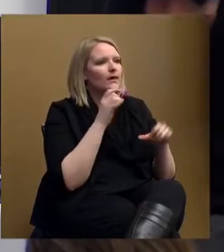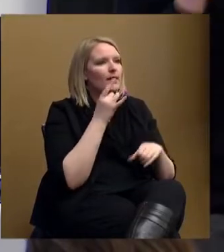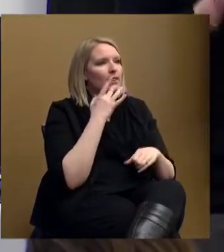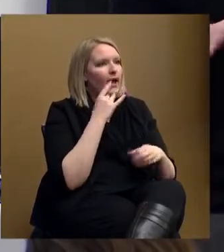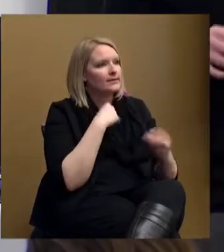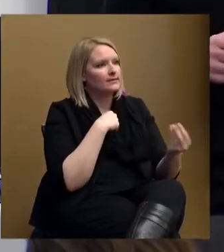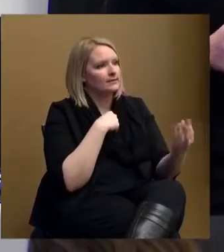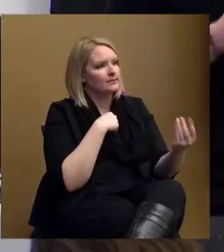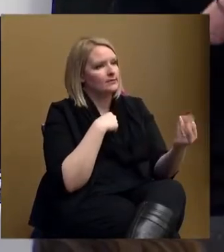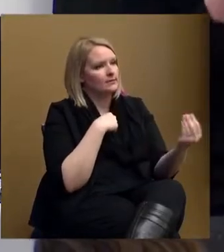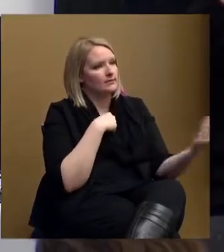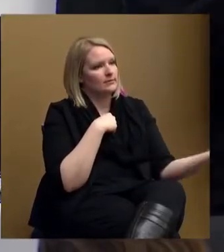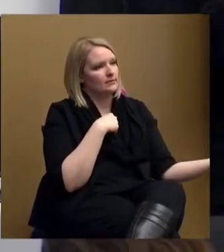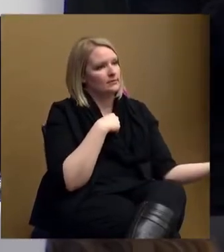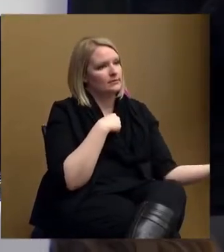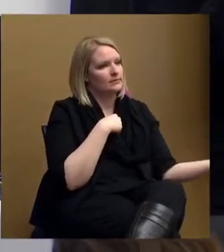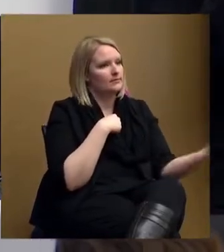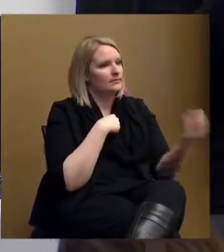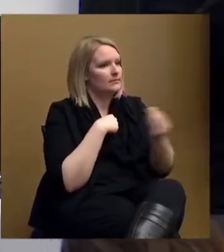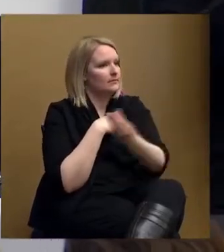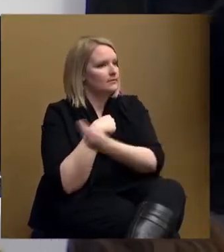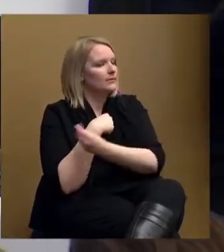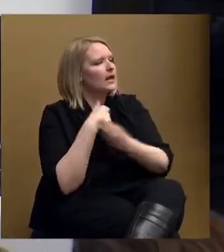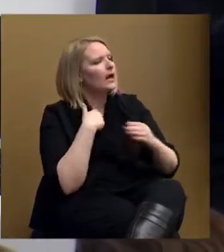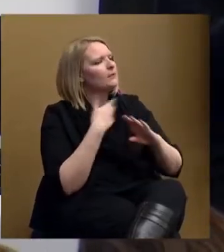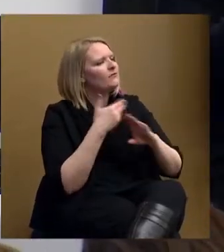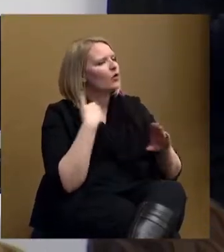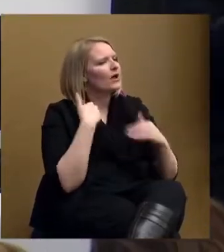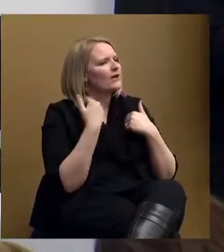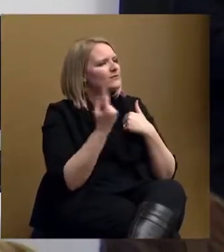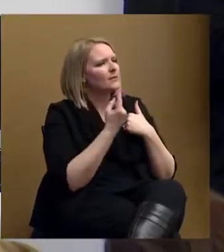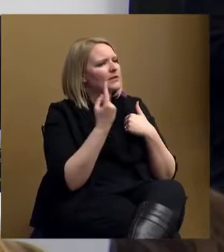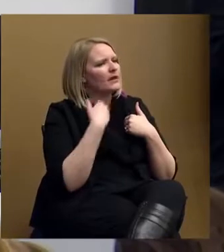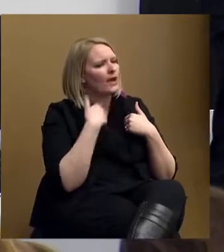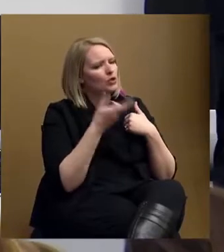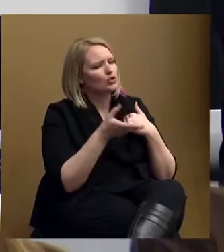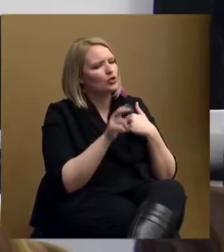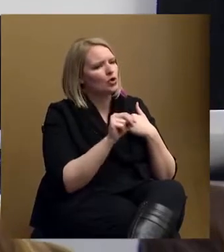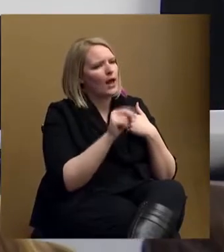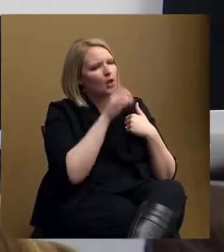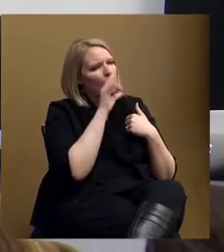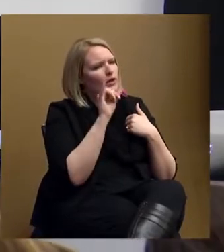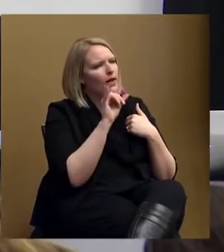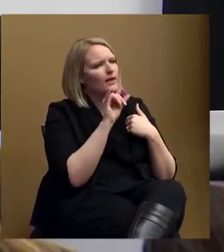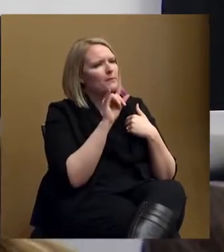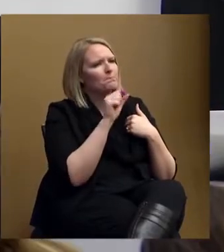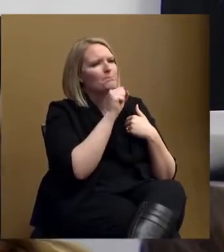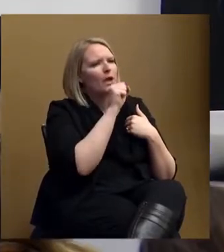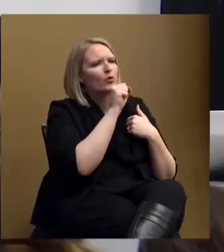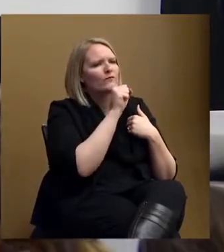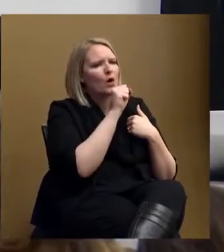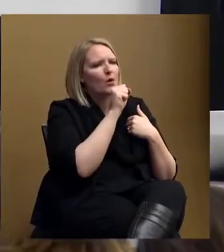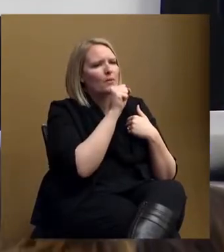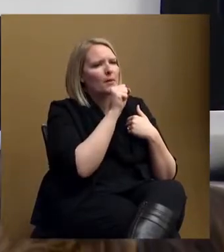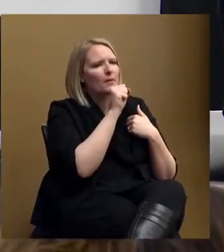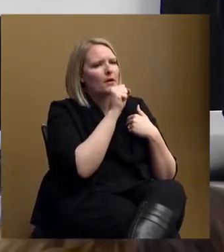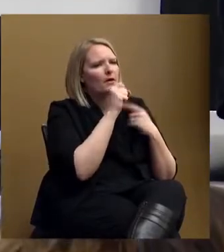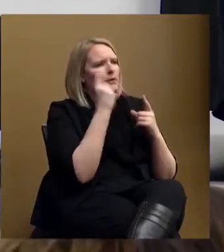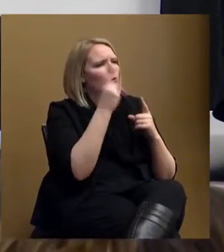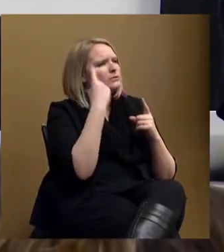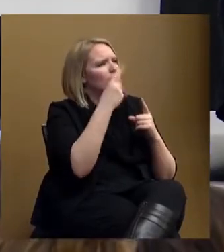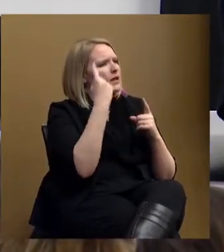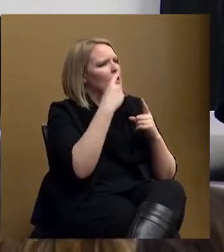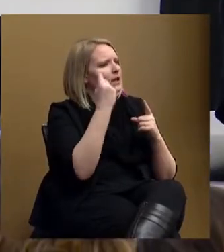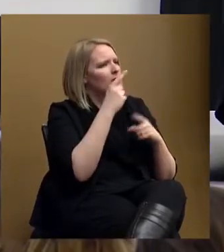front of him. See what it does. I know I used to have like this thing that I could turn on. It looked like a microphone, and it would spin. It almost looked